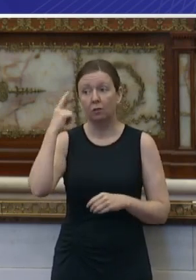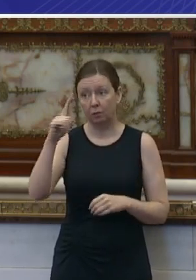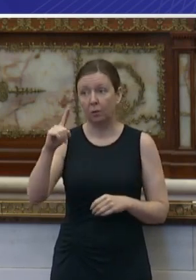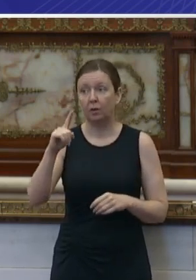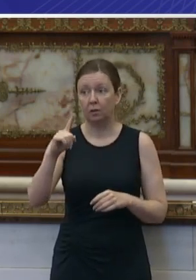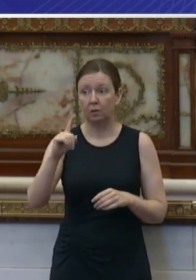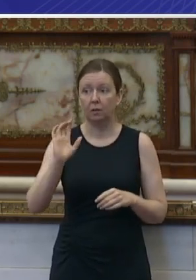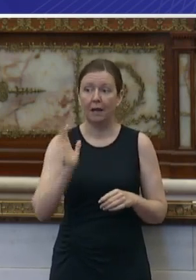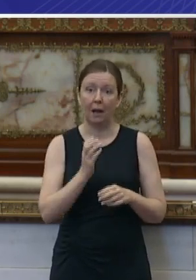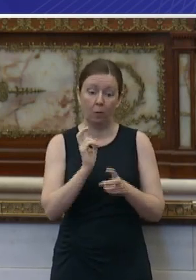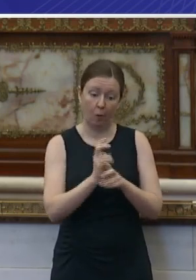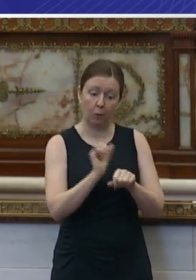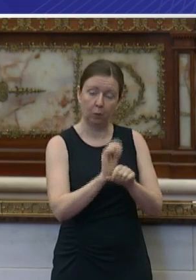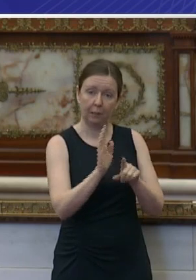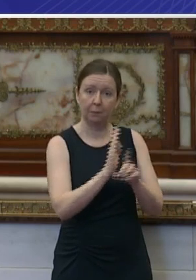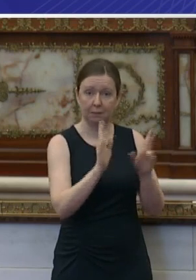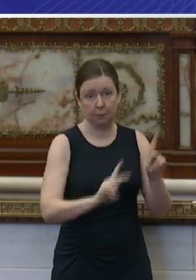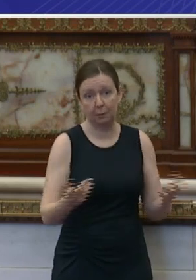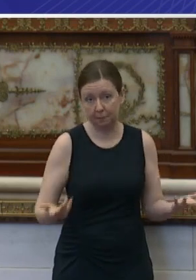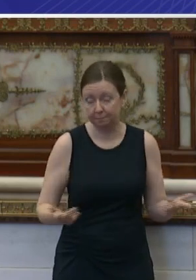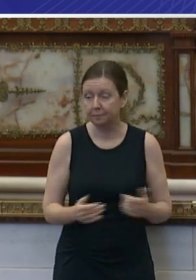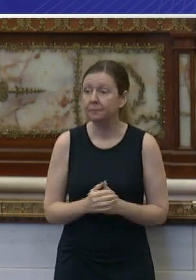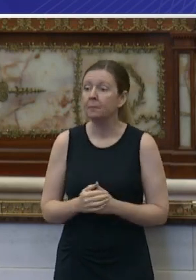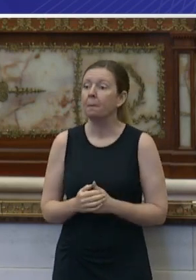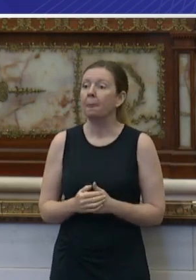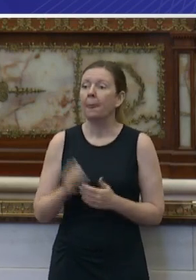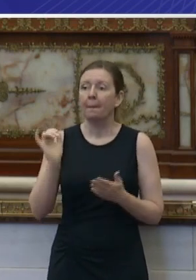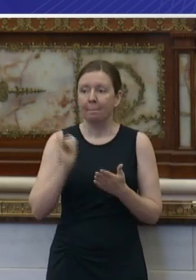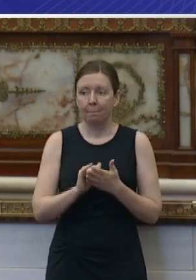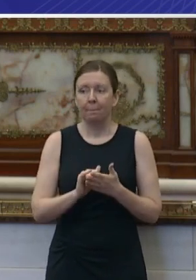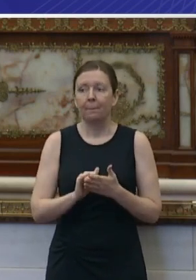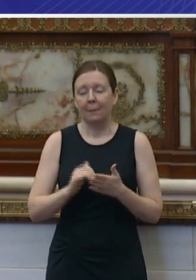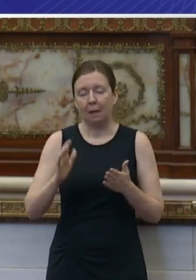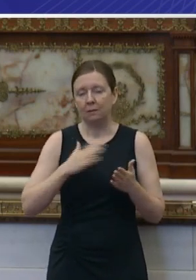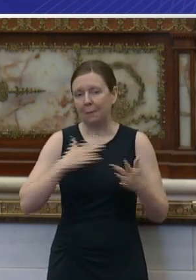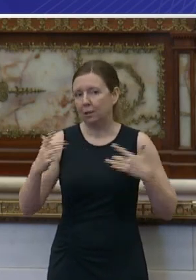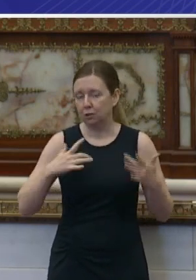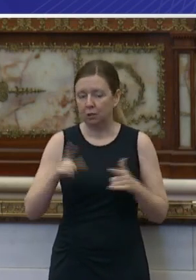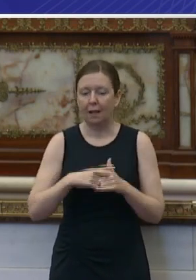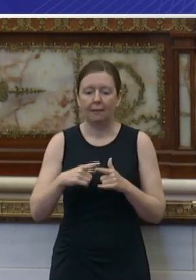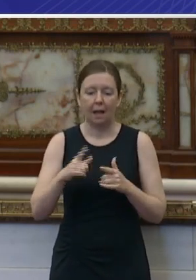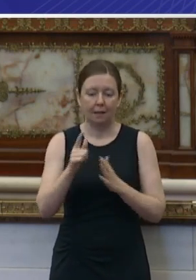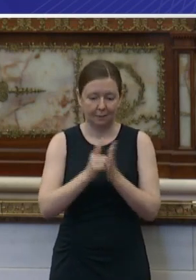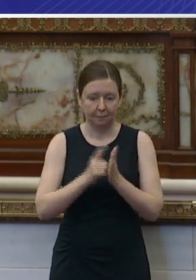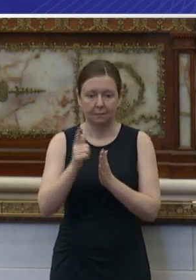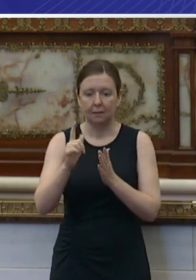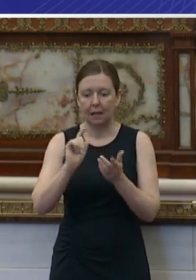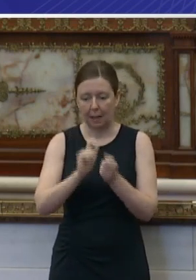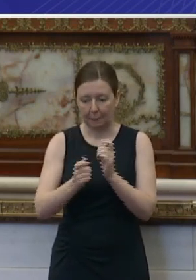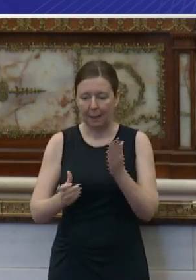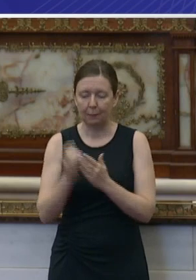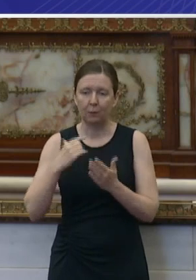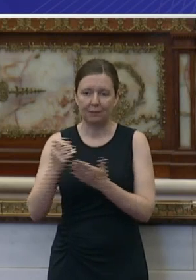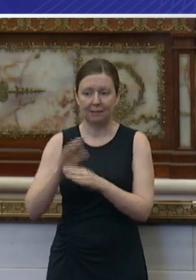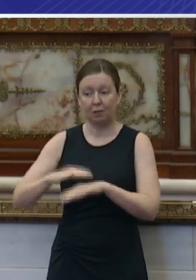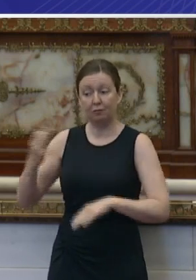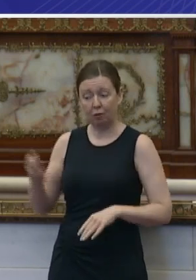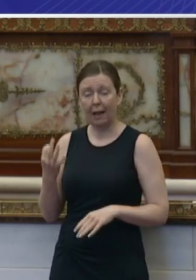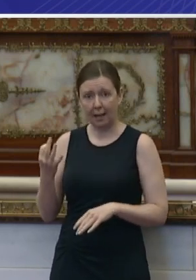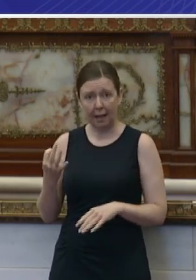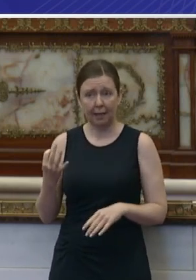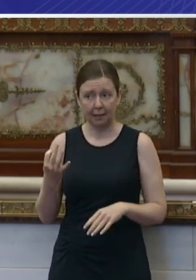for our hardworking business people out here. And that was a concern of mine. And then the amendment that we received on Friday